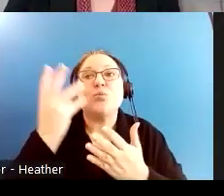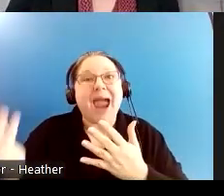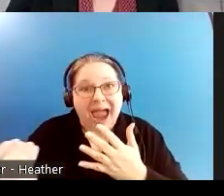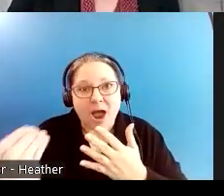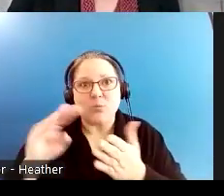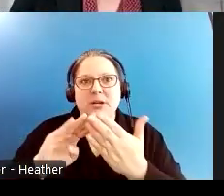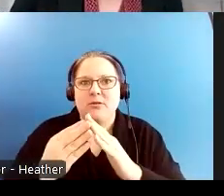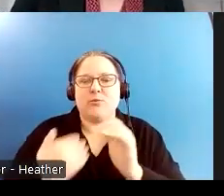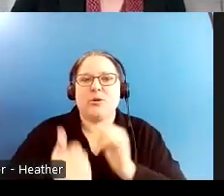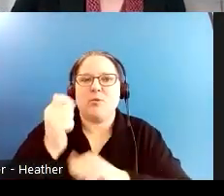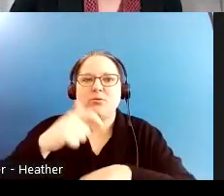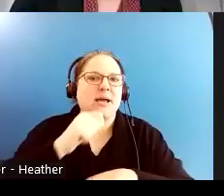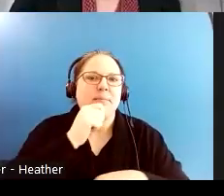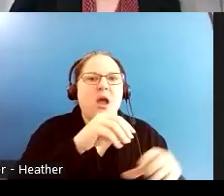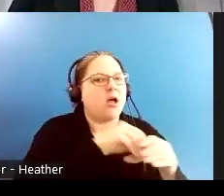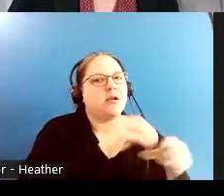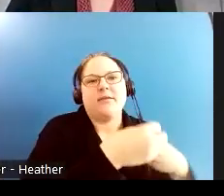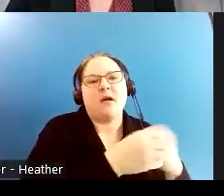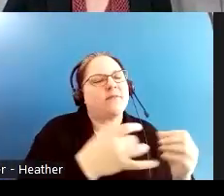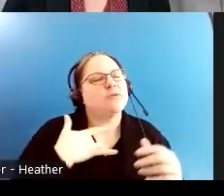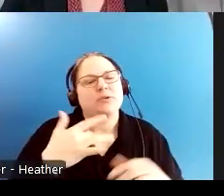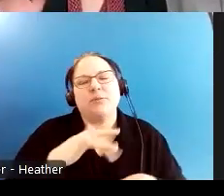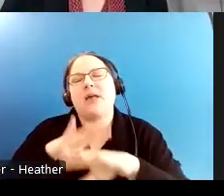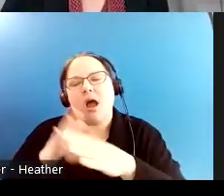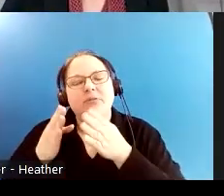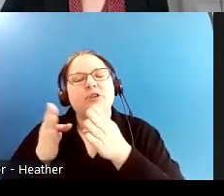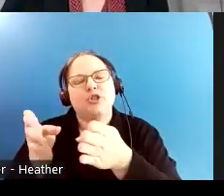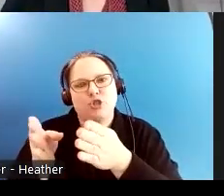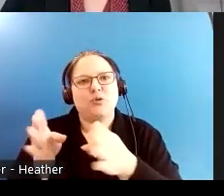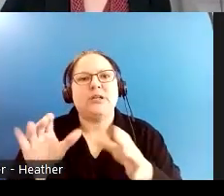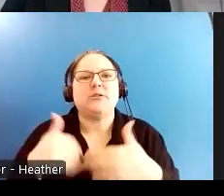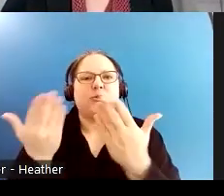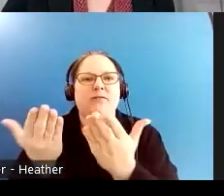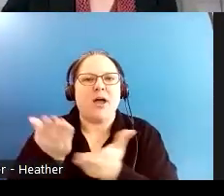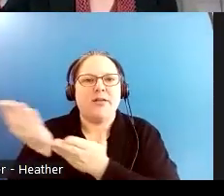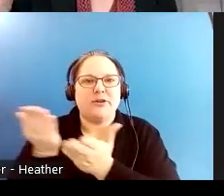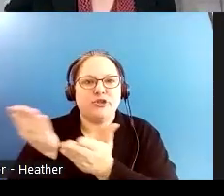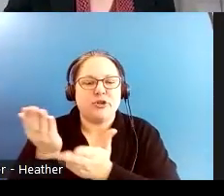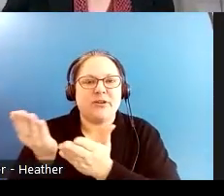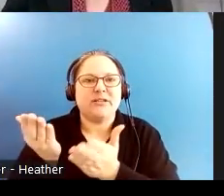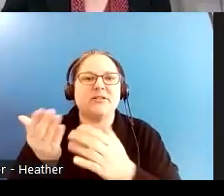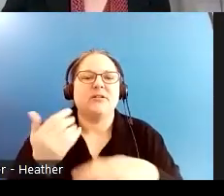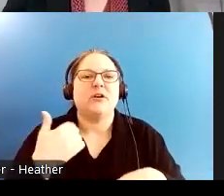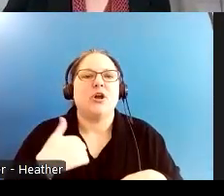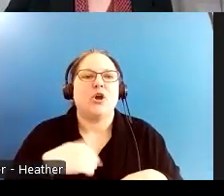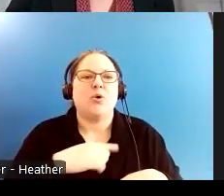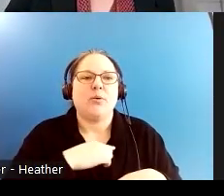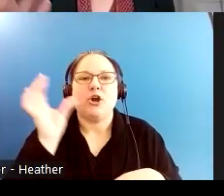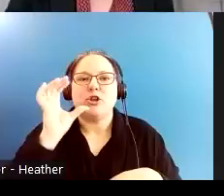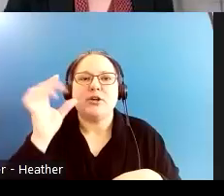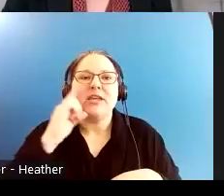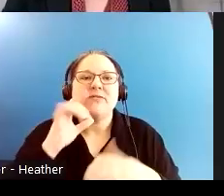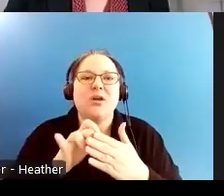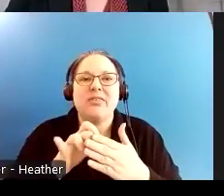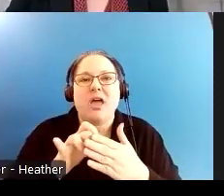most of the time, literally on the street doing our services. We're capturing our unsheltered population where most of the